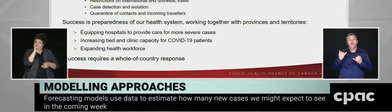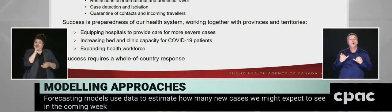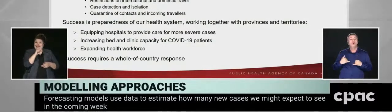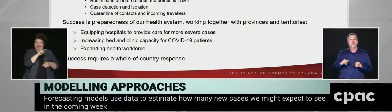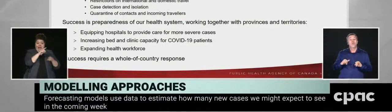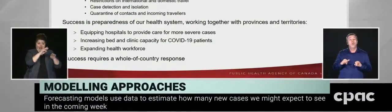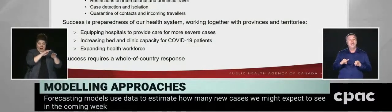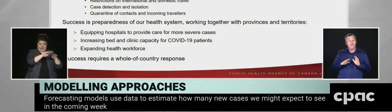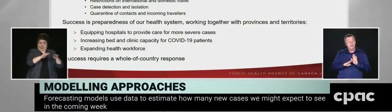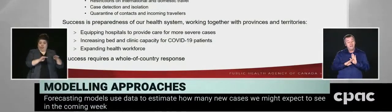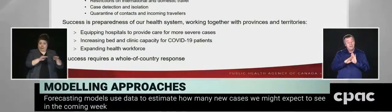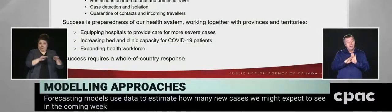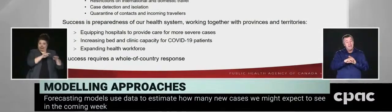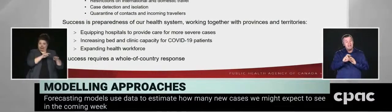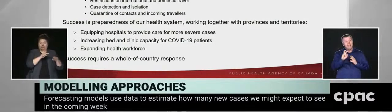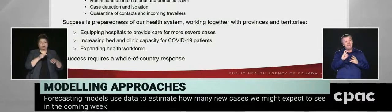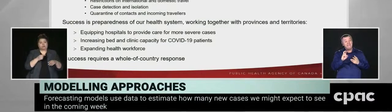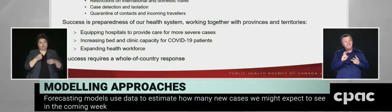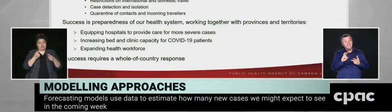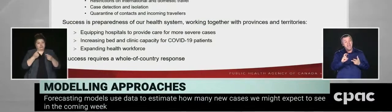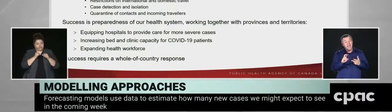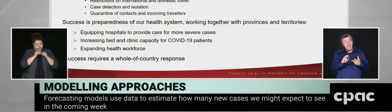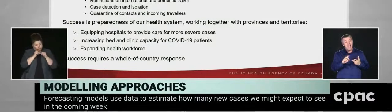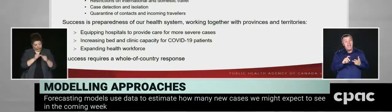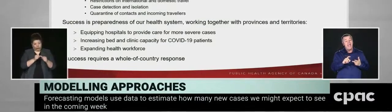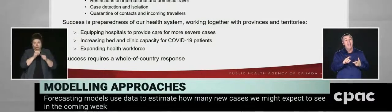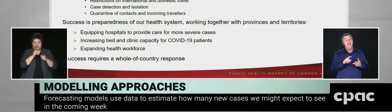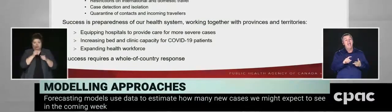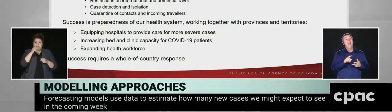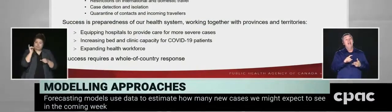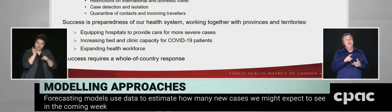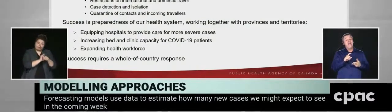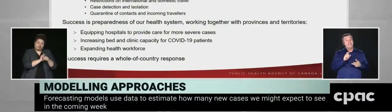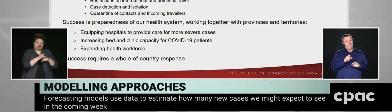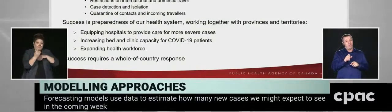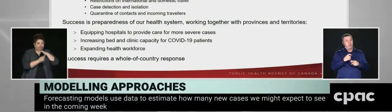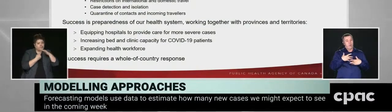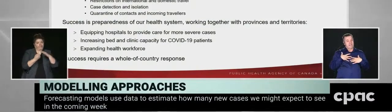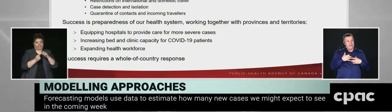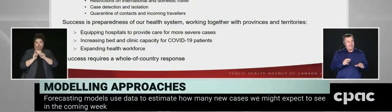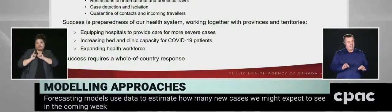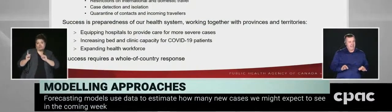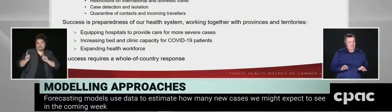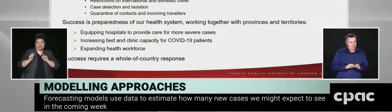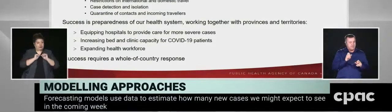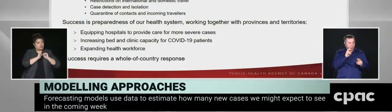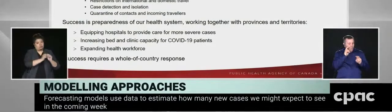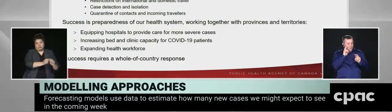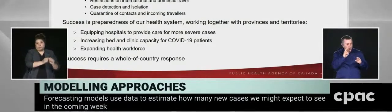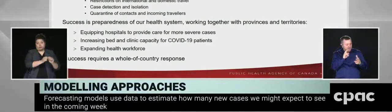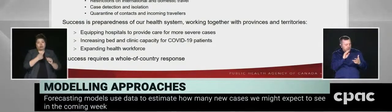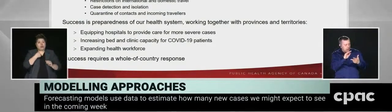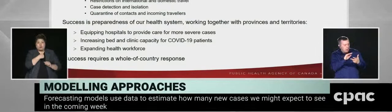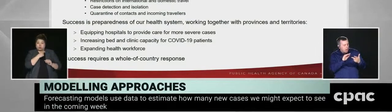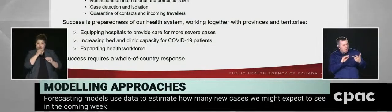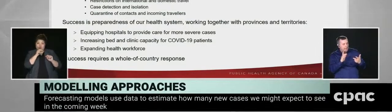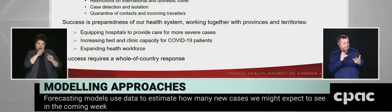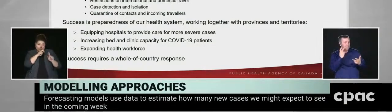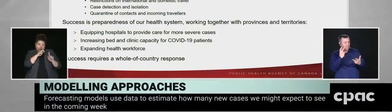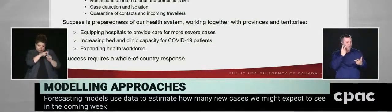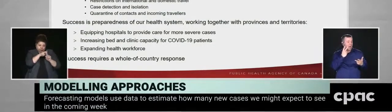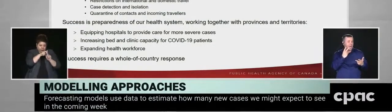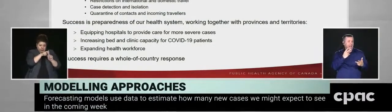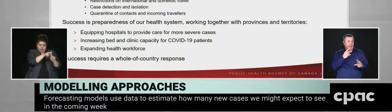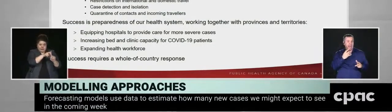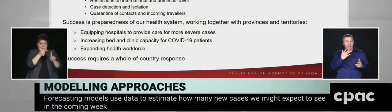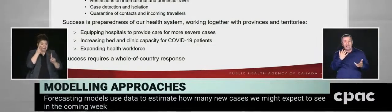we have put in place. We have to keep an eye on that trajectory to see if increased measures are needed, so that we can